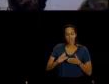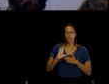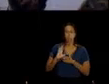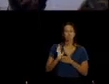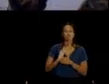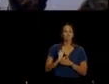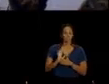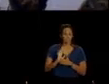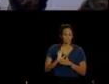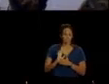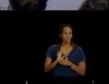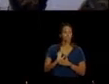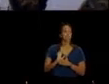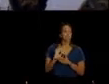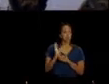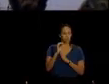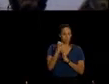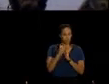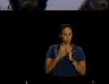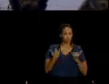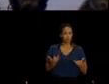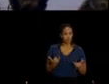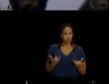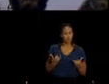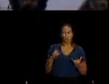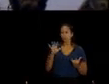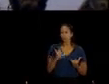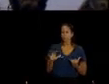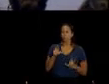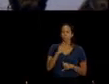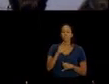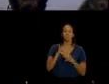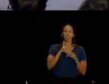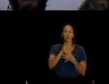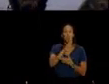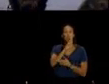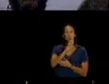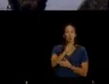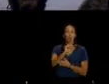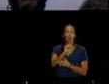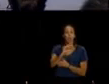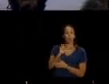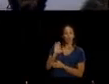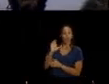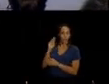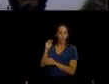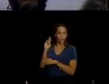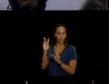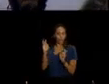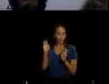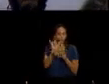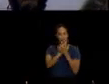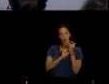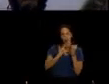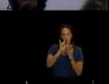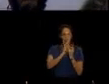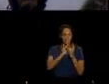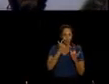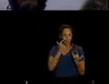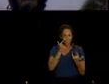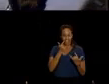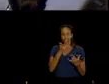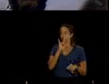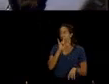movie right now that is a rom-com. Like my dream role is to be the heroine in a